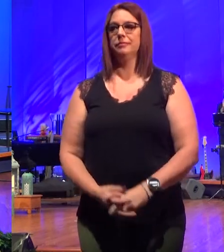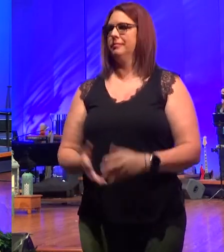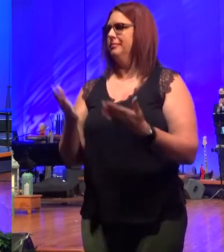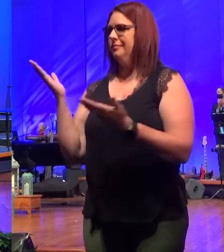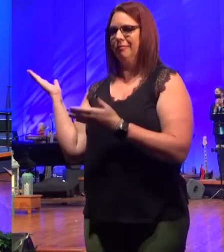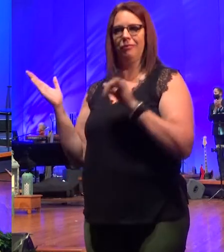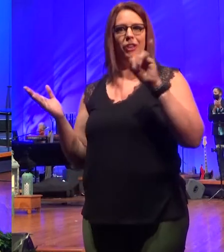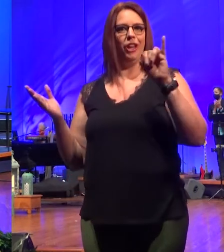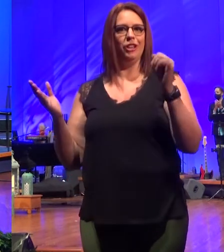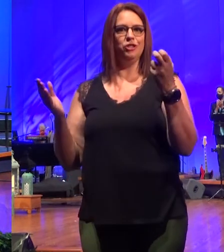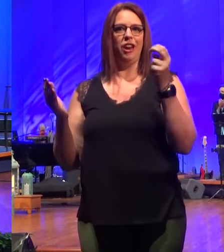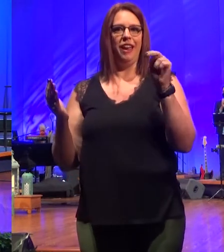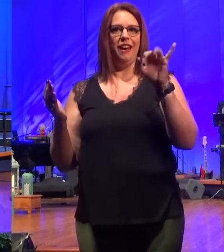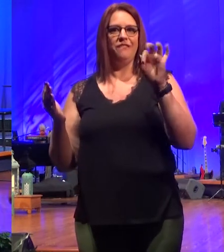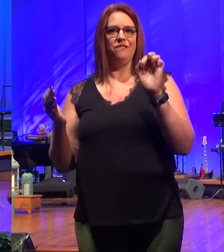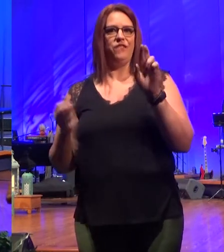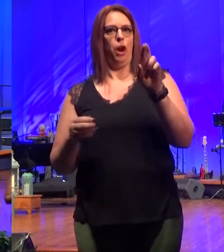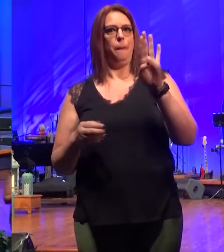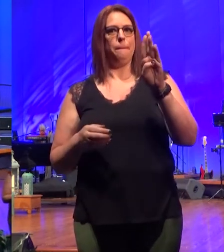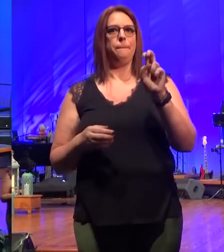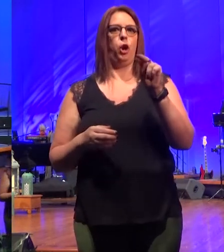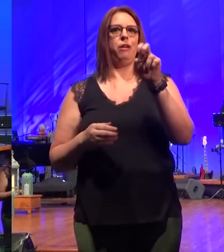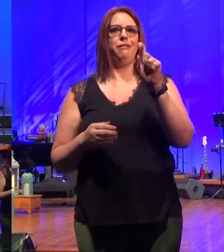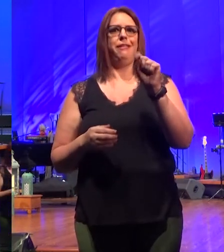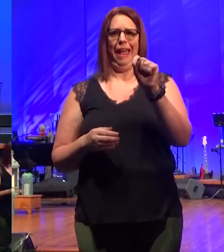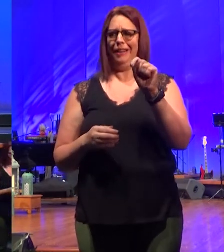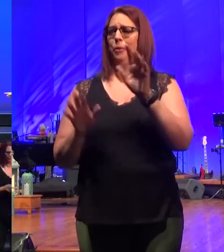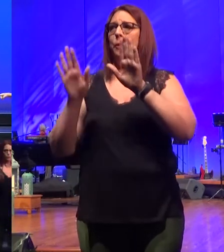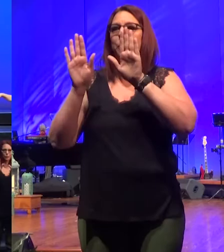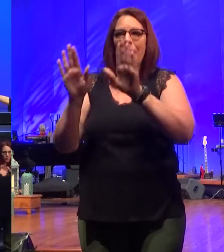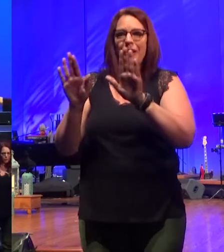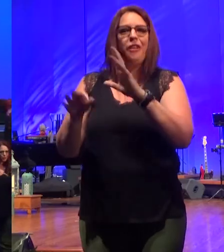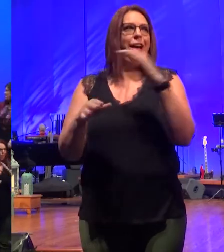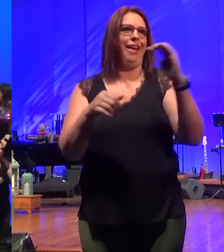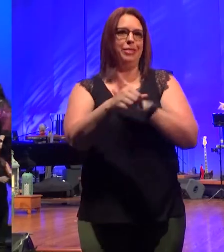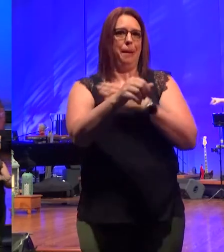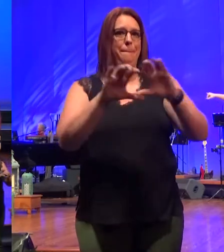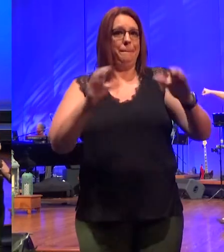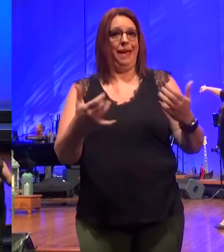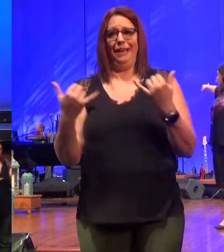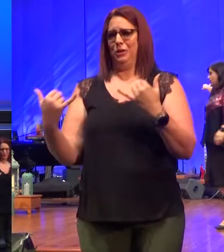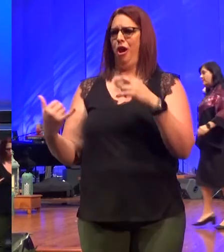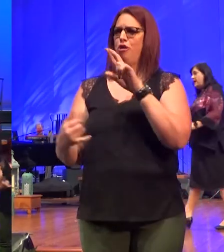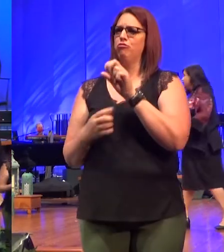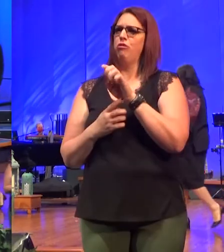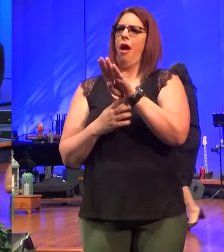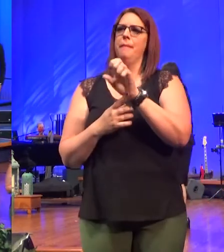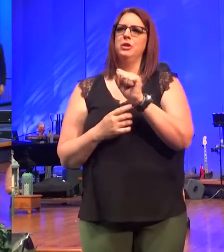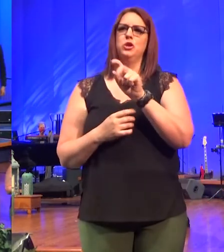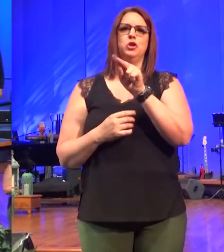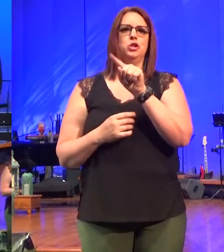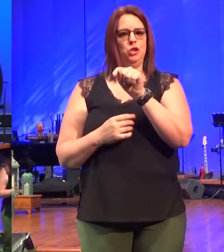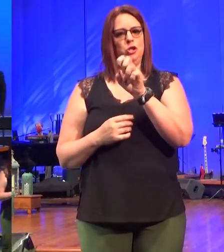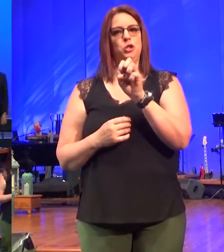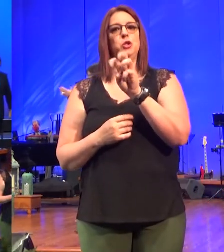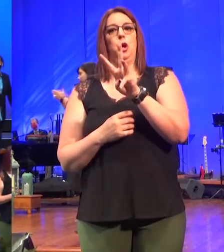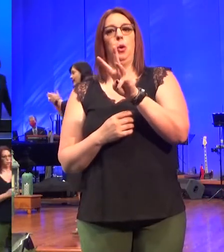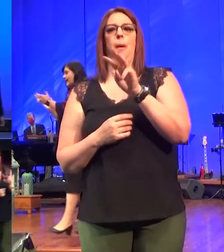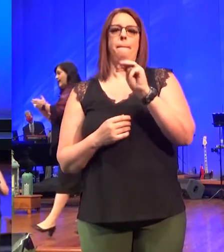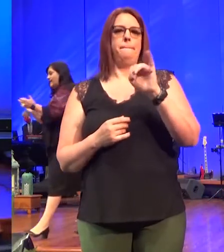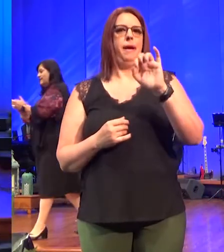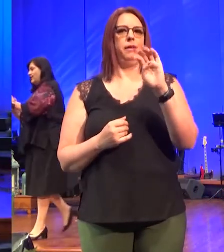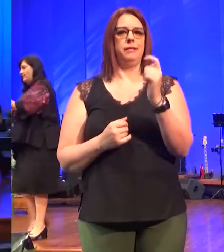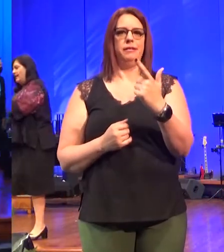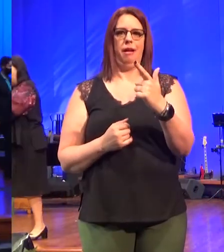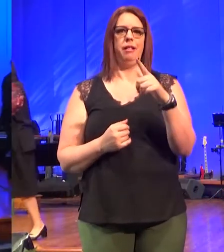Jennifer Burnett, our wonderful Jennifer Burnett, and our Mile High Band. Today it's Rob and Stu and Michael and Bijou.